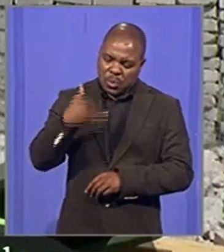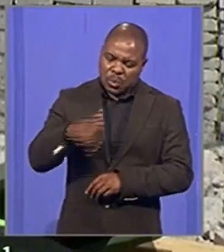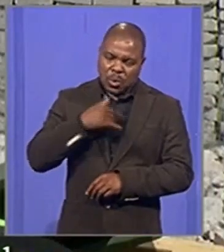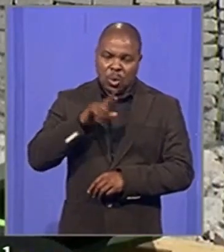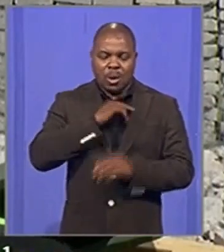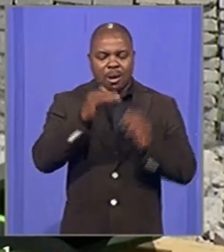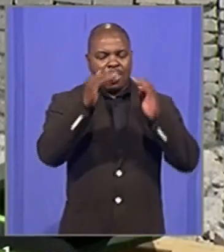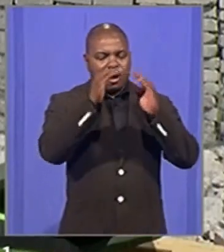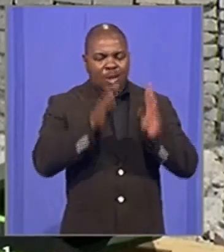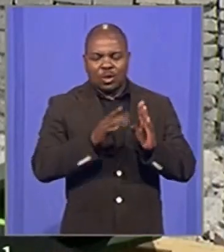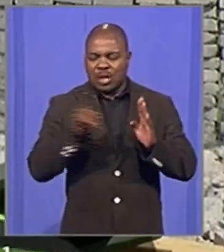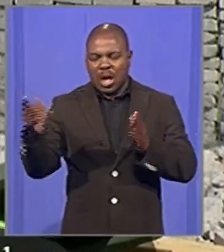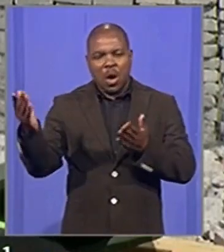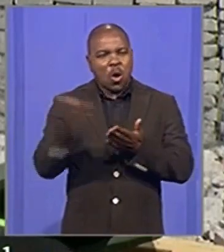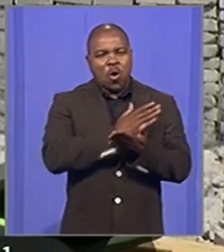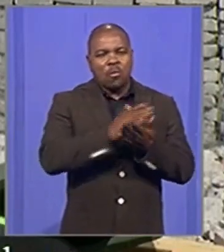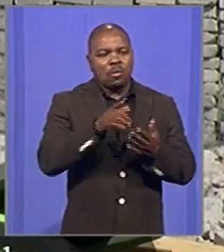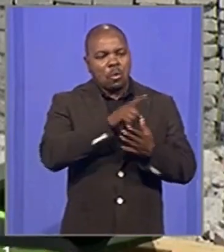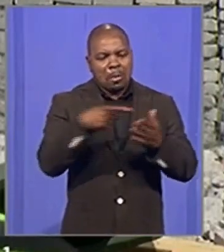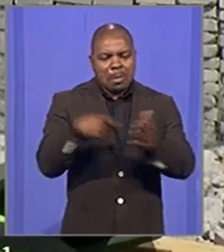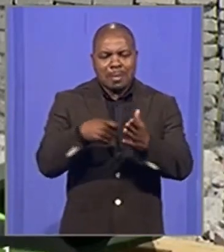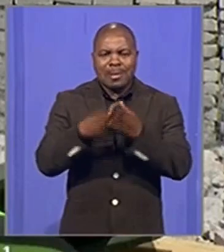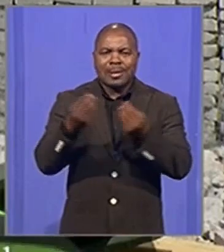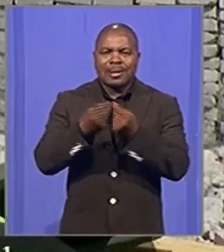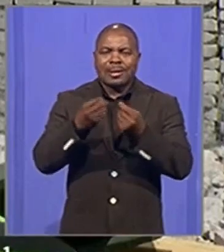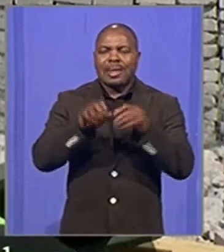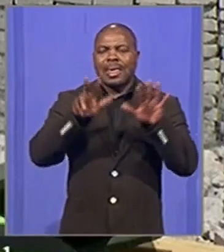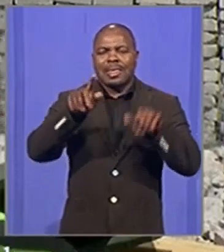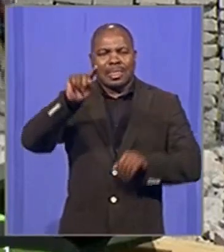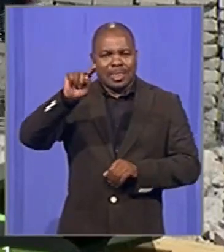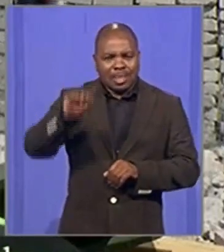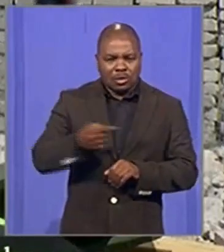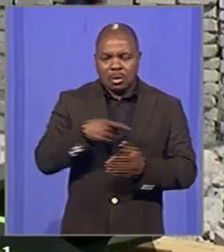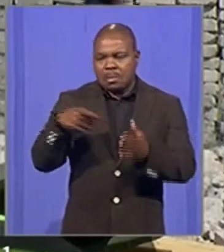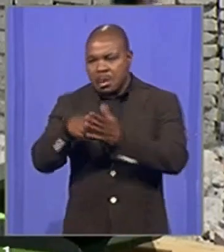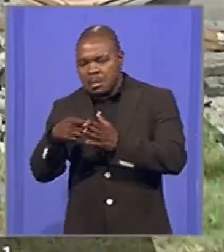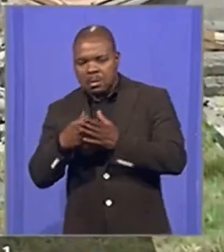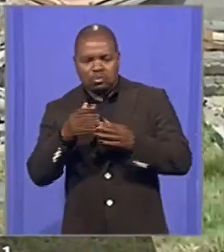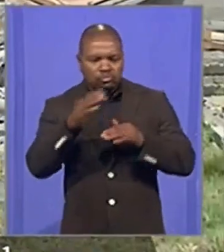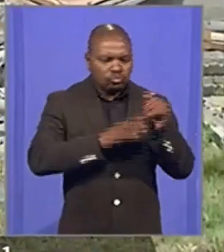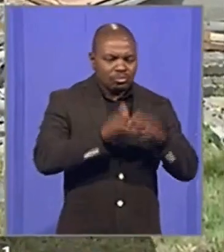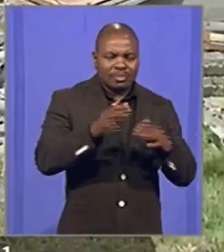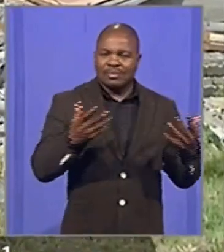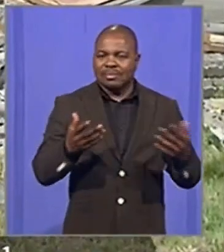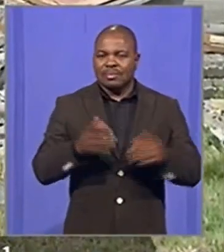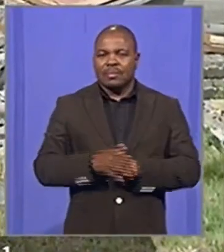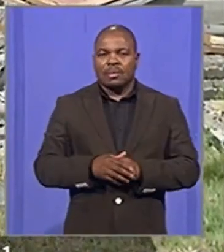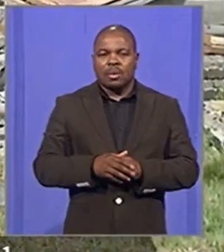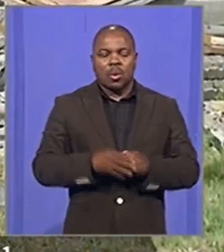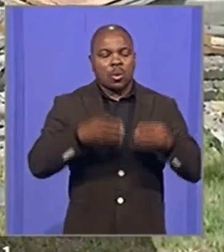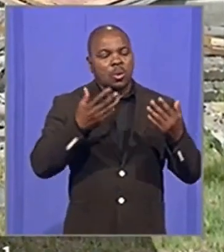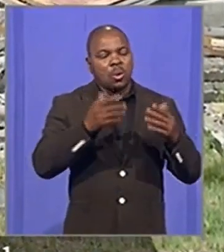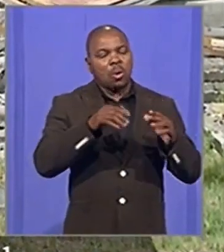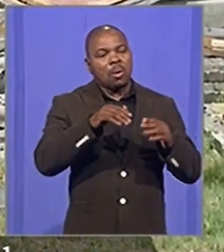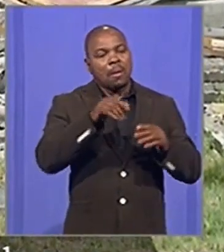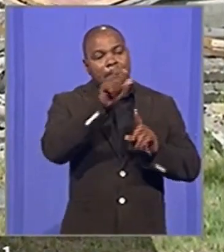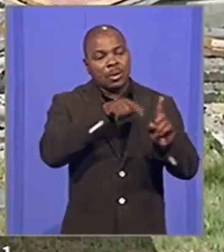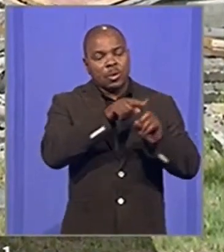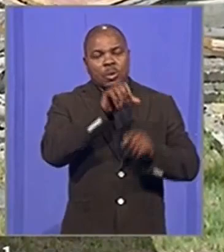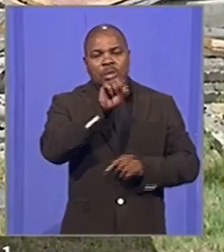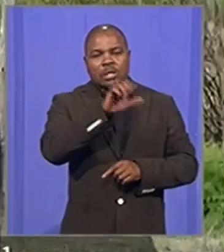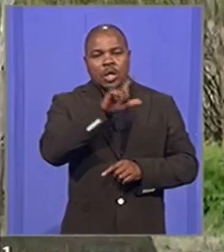ntlo. Ka ha a fetse go reka dilo tse di jeleng 8000 rand a sengwe di thomo bereka. Mongwe wa baagi e leng Sellonkwane yo e leng